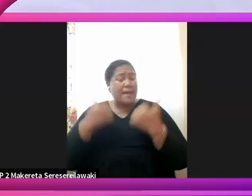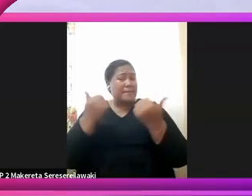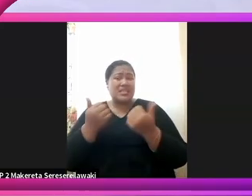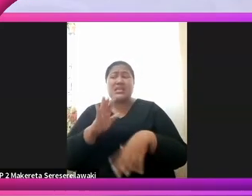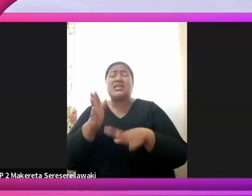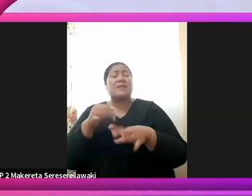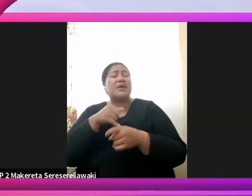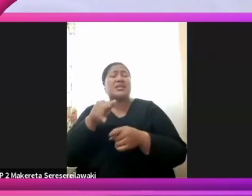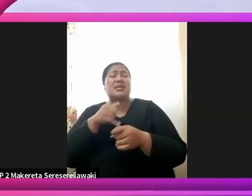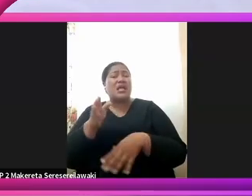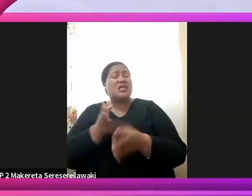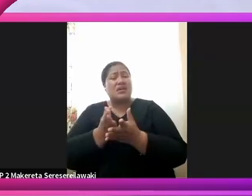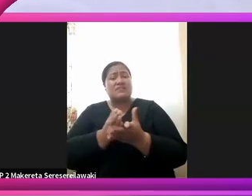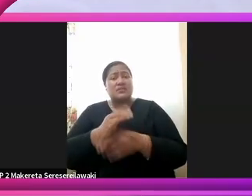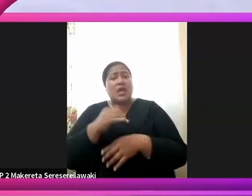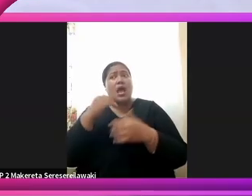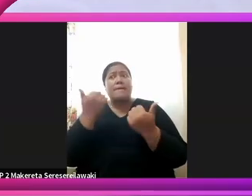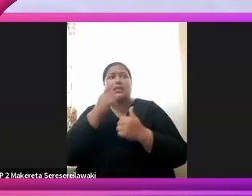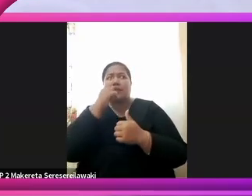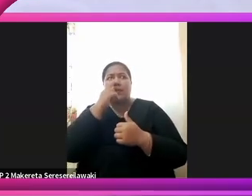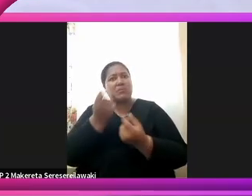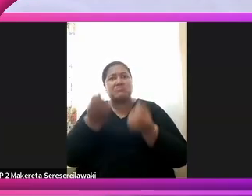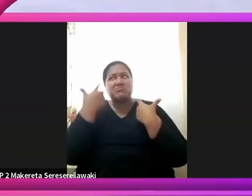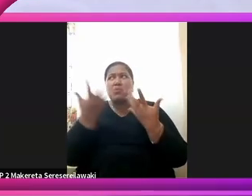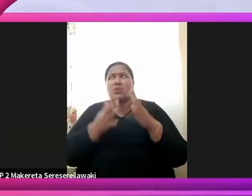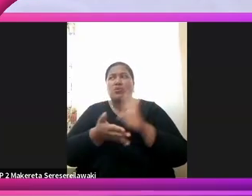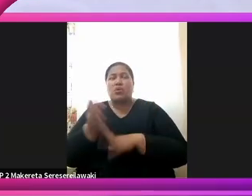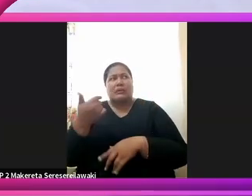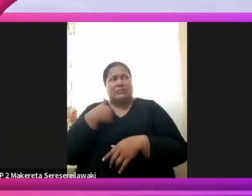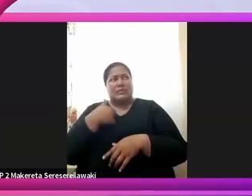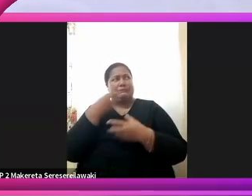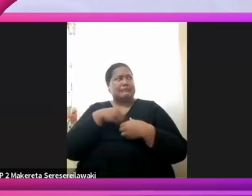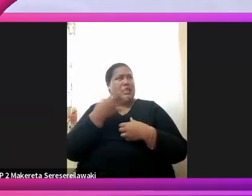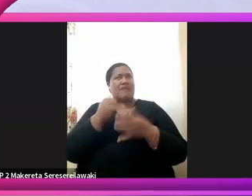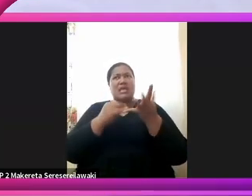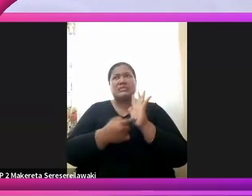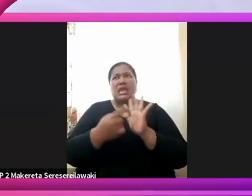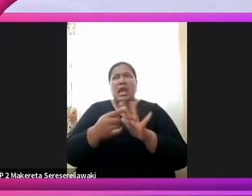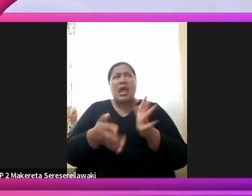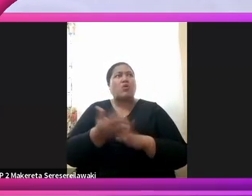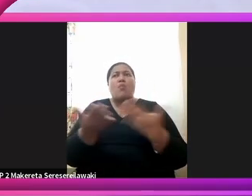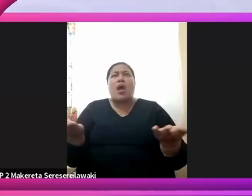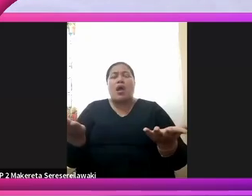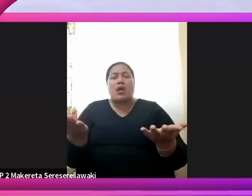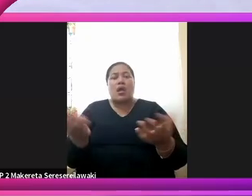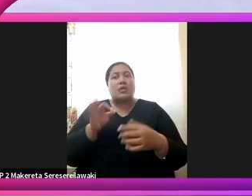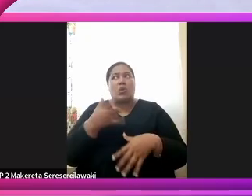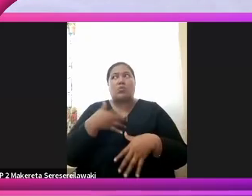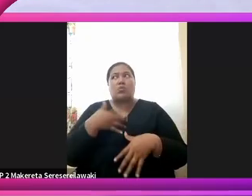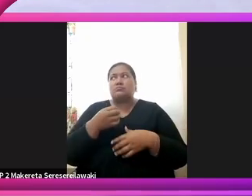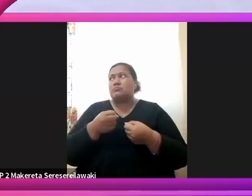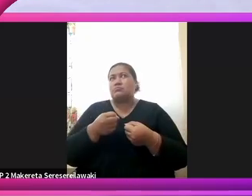don't know where to go. If I got STI, where can I go? They keep there until a really late stage. They